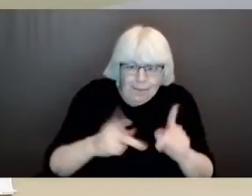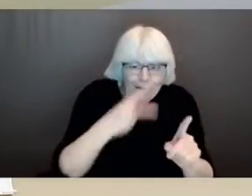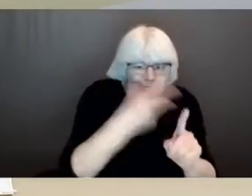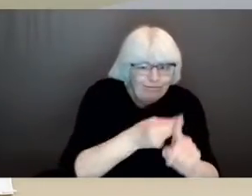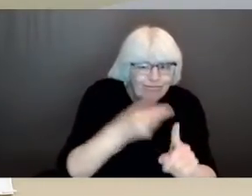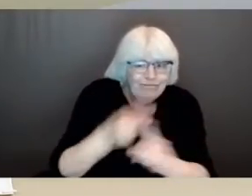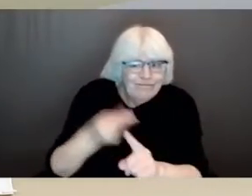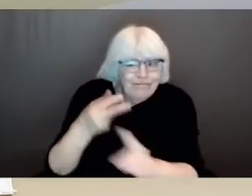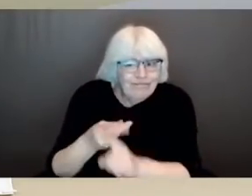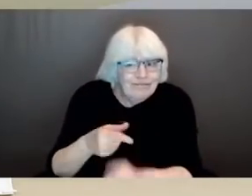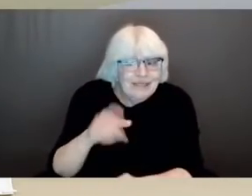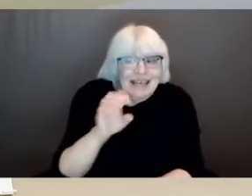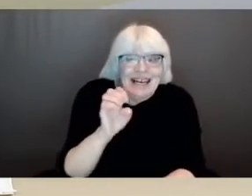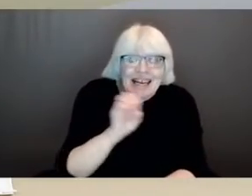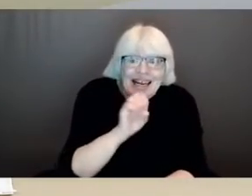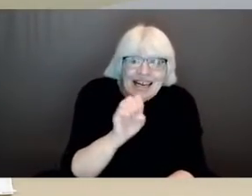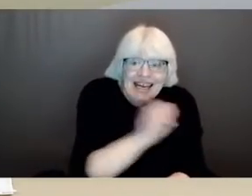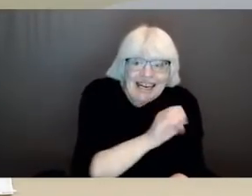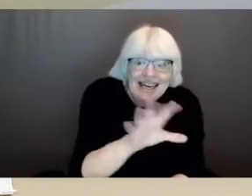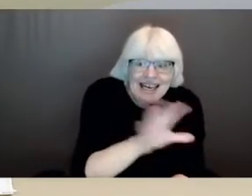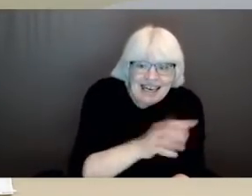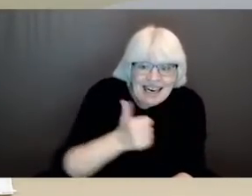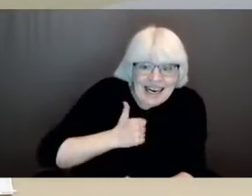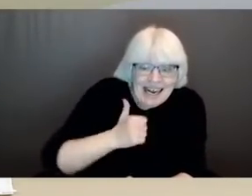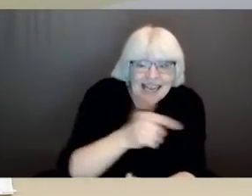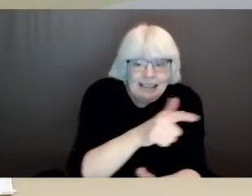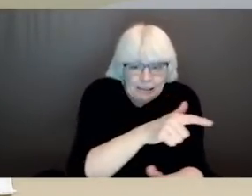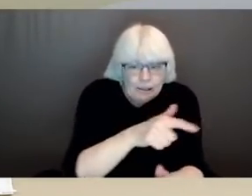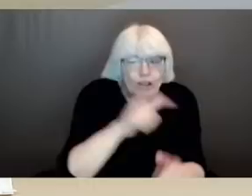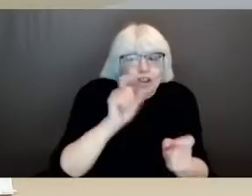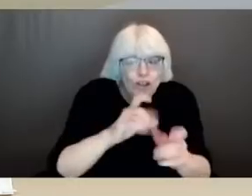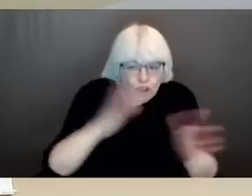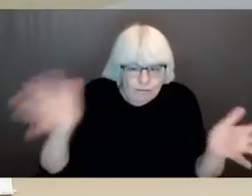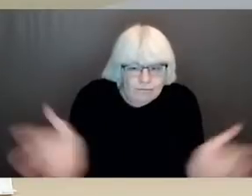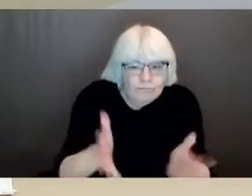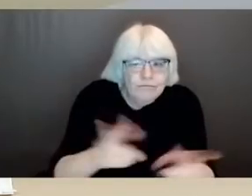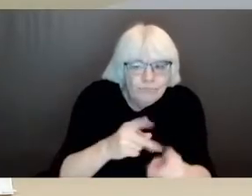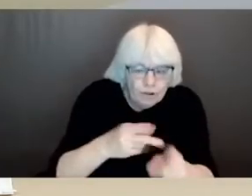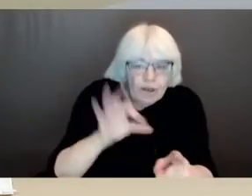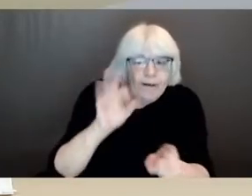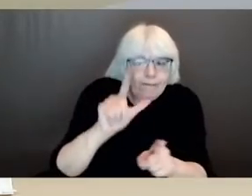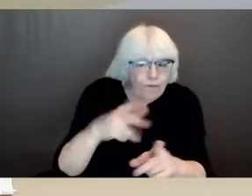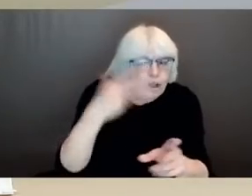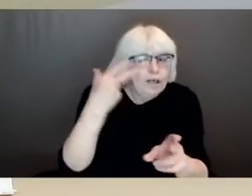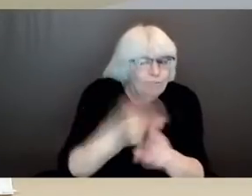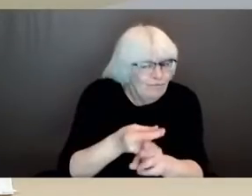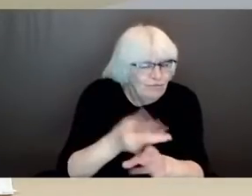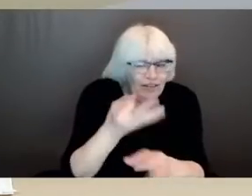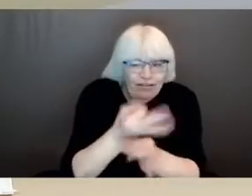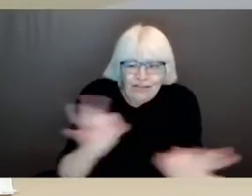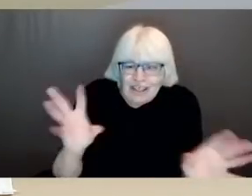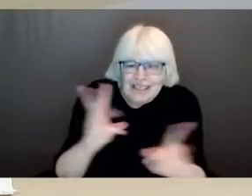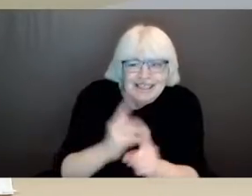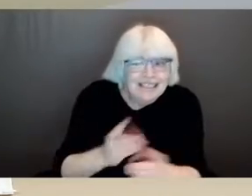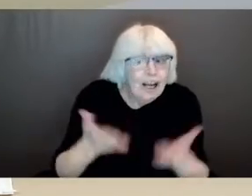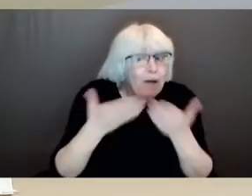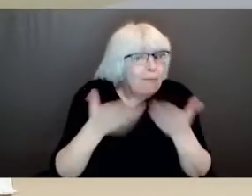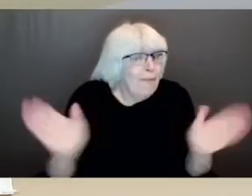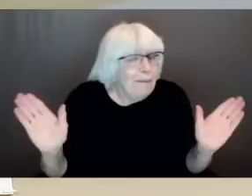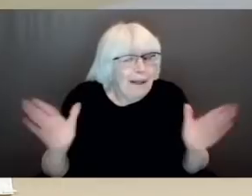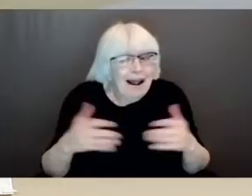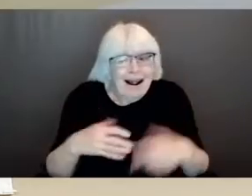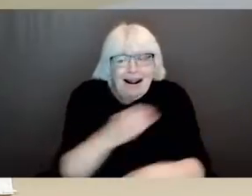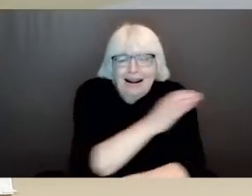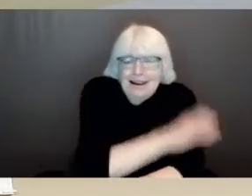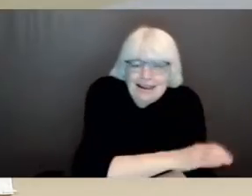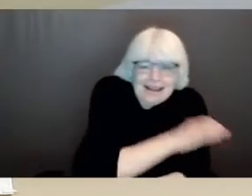are encouraged to get the flu vaccine. It is available free of charge at public health community flu vaccine clinics, physician offices, nurse